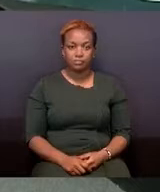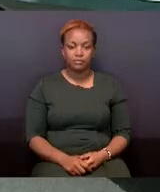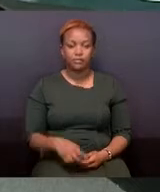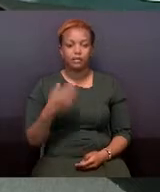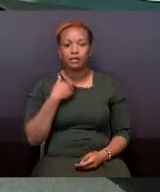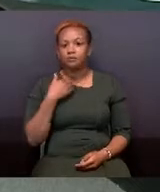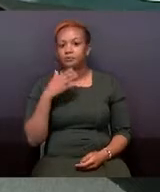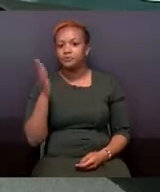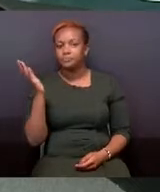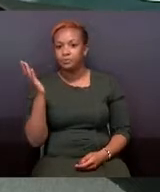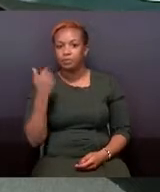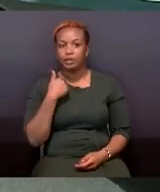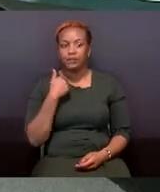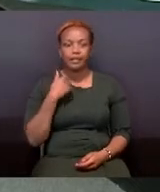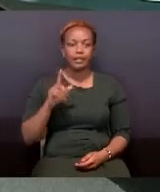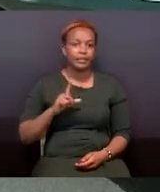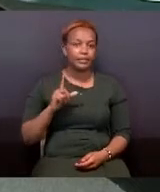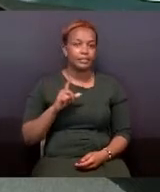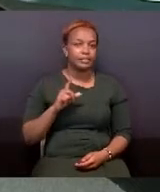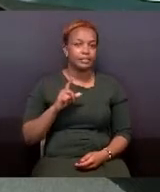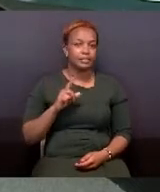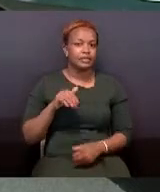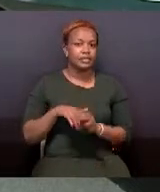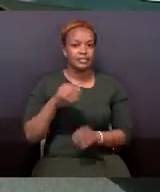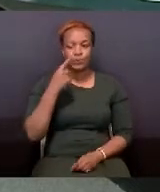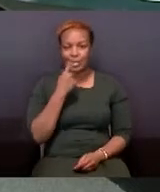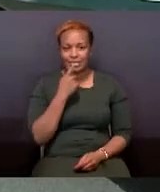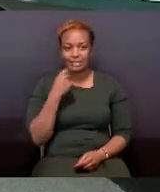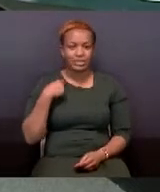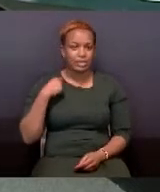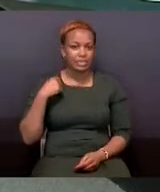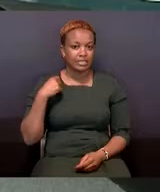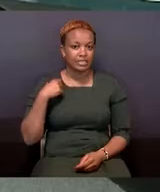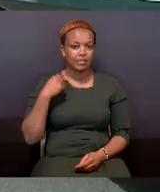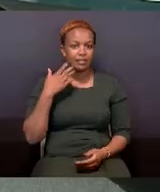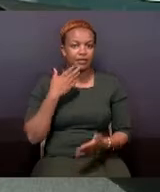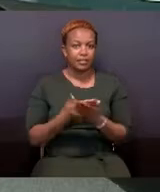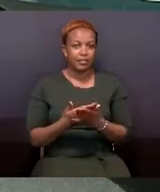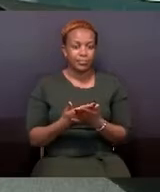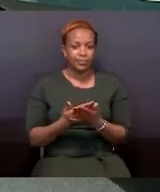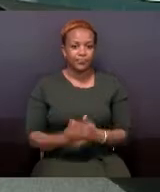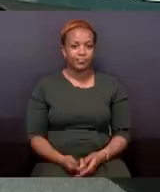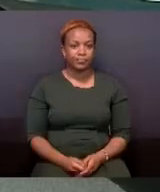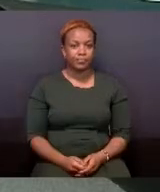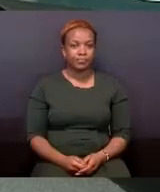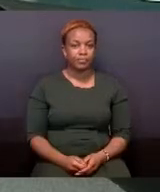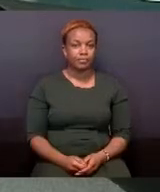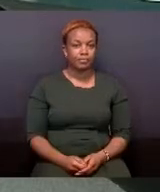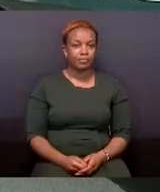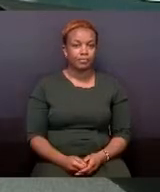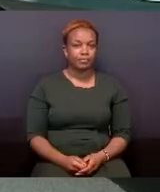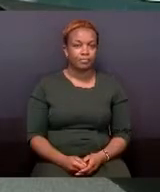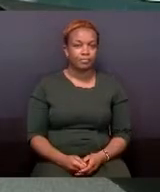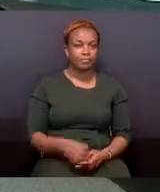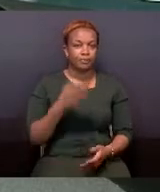here. Gentleman in the white. Thank you. Thank you very much.